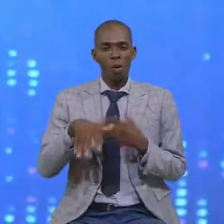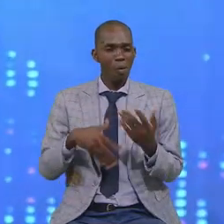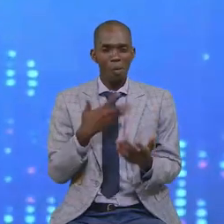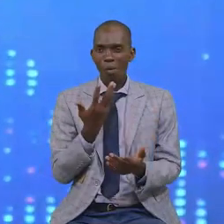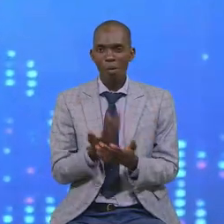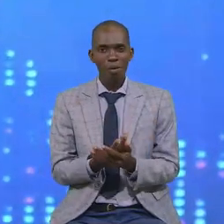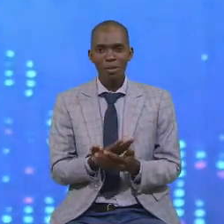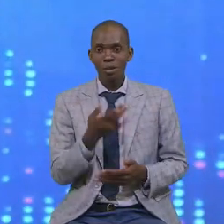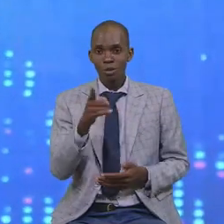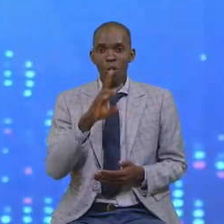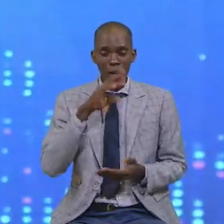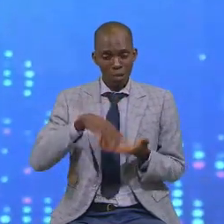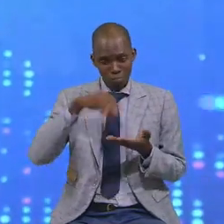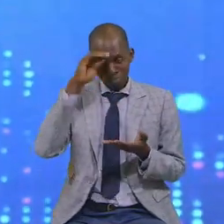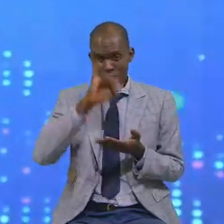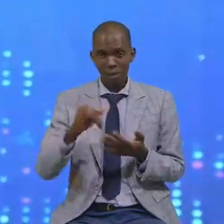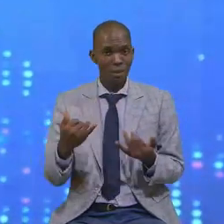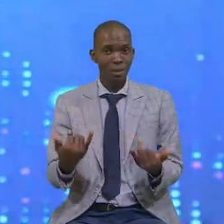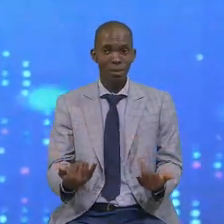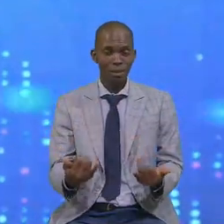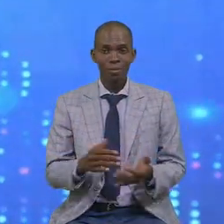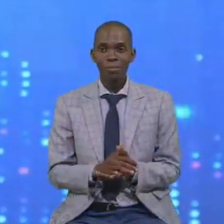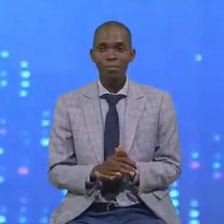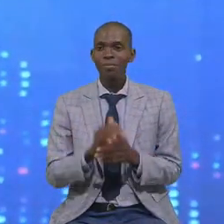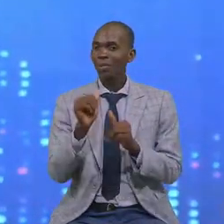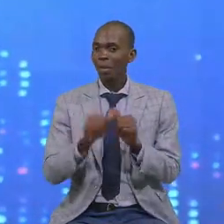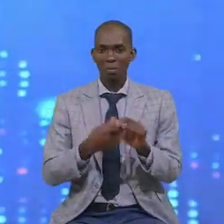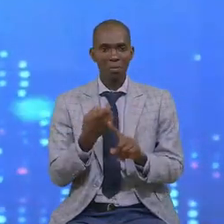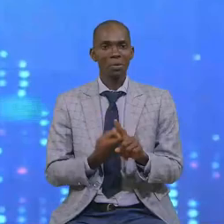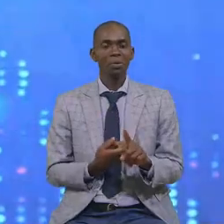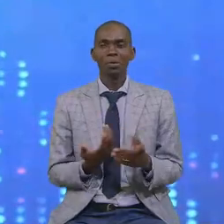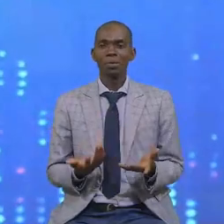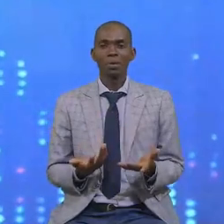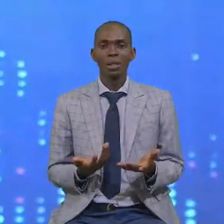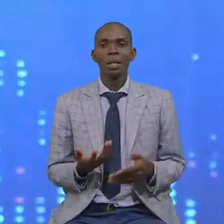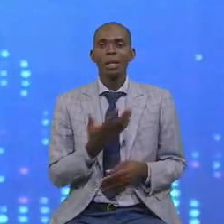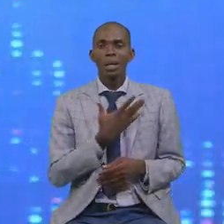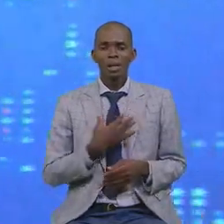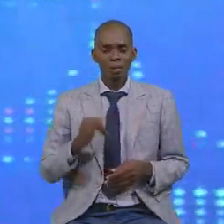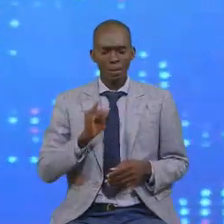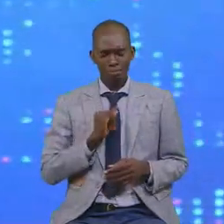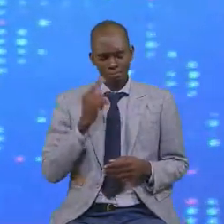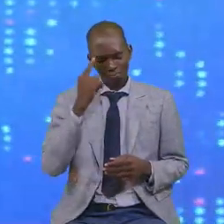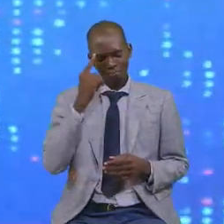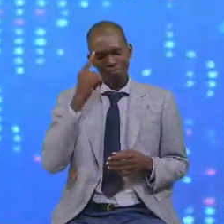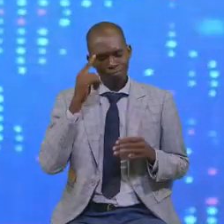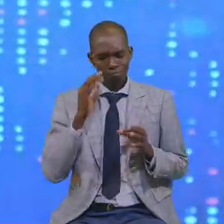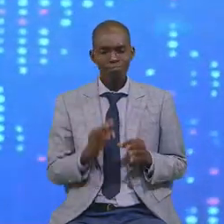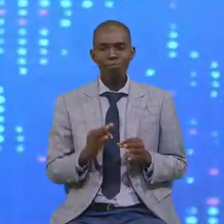you are being told every month. And I said, I